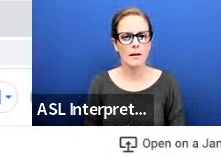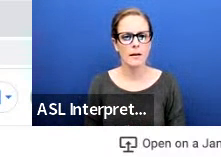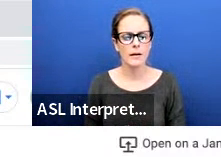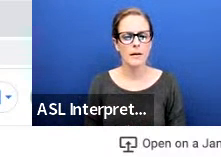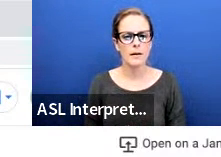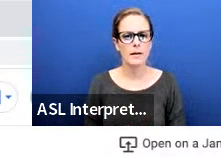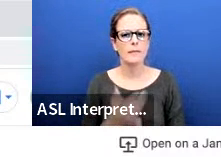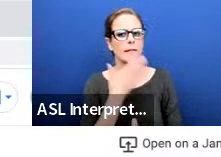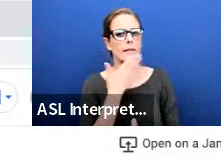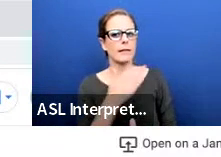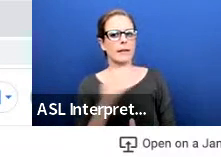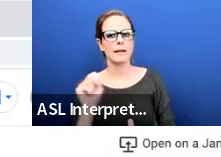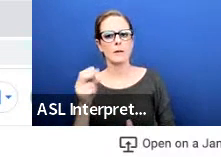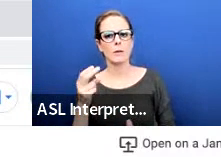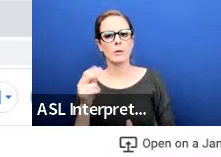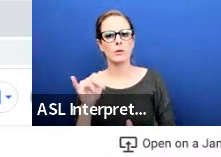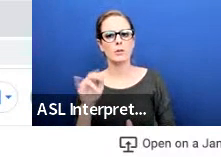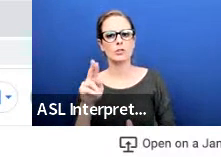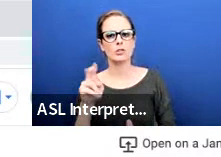Thank you, Shirley, for sharing.